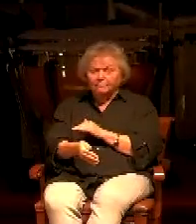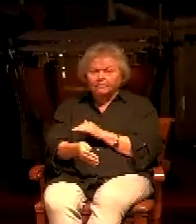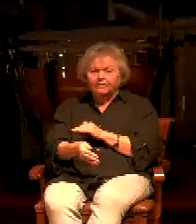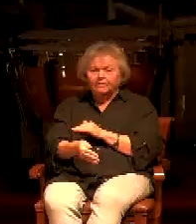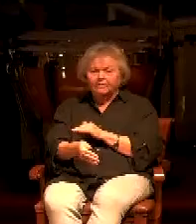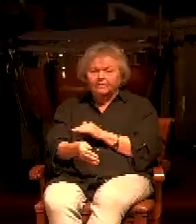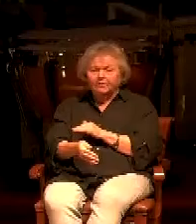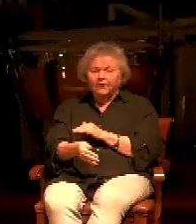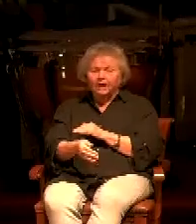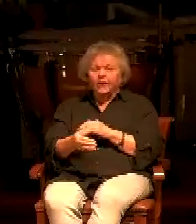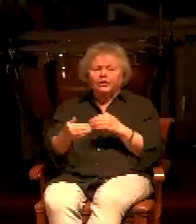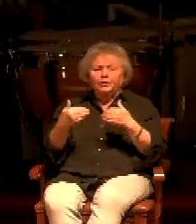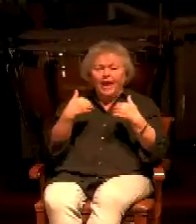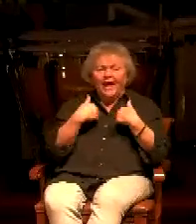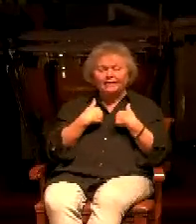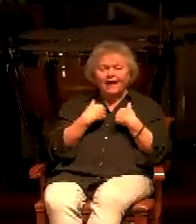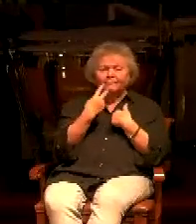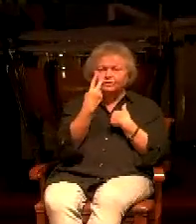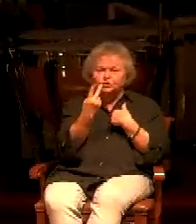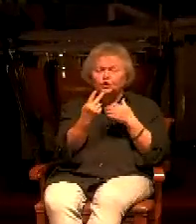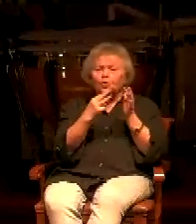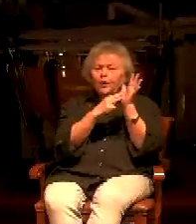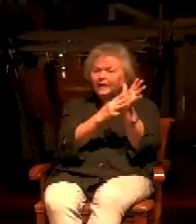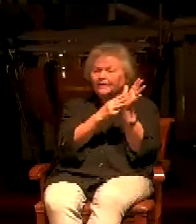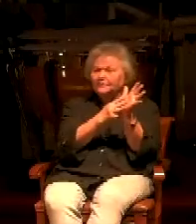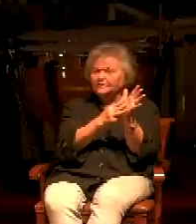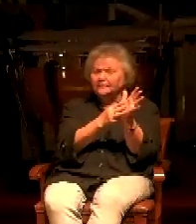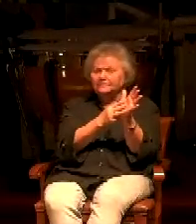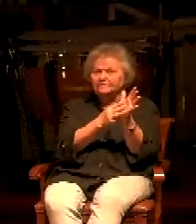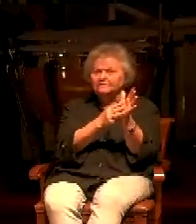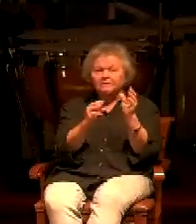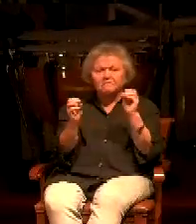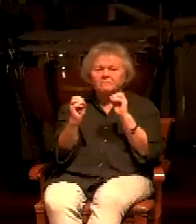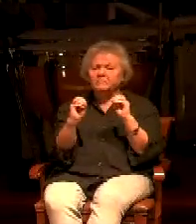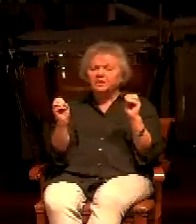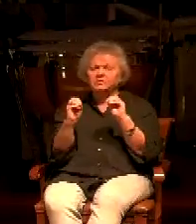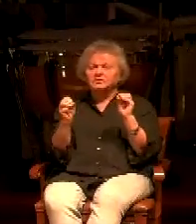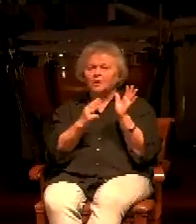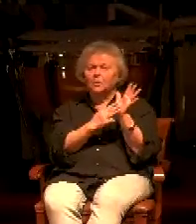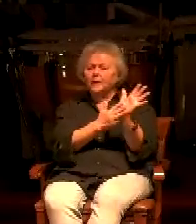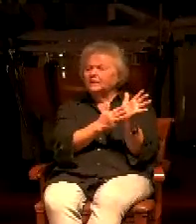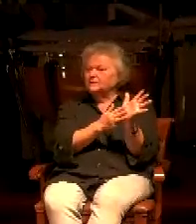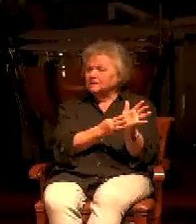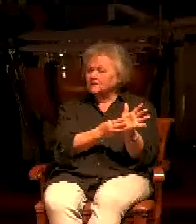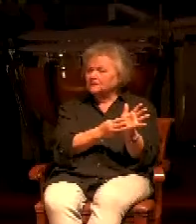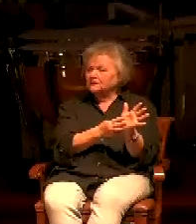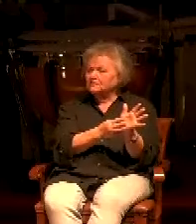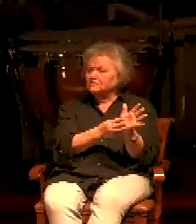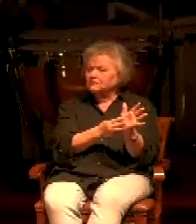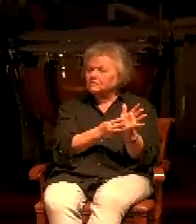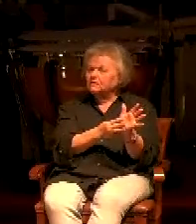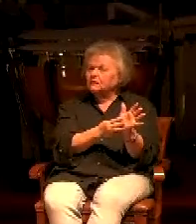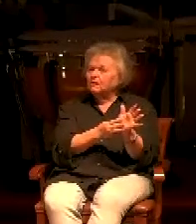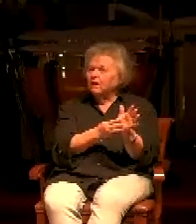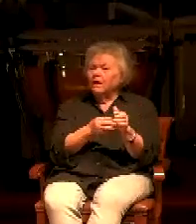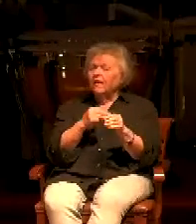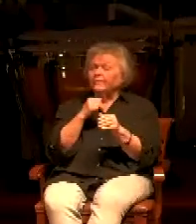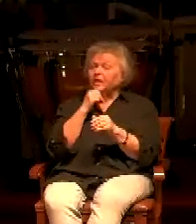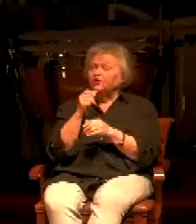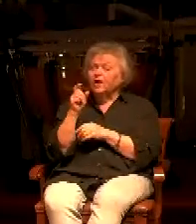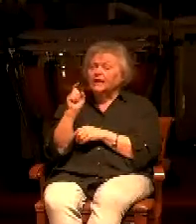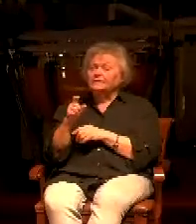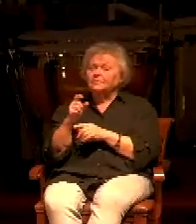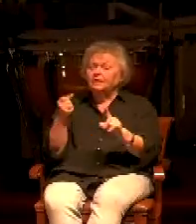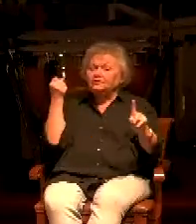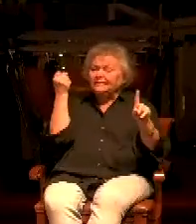two witnesses. But there are no witnesses. No one is there speaking for or against Jesus. They were also not supposed to